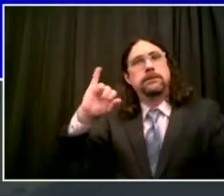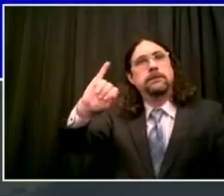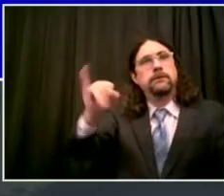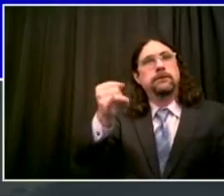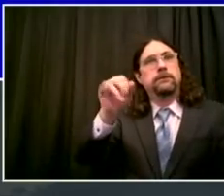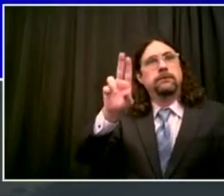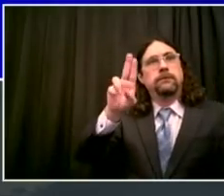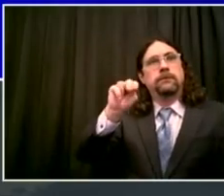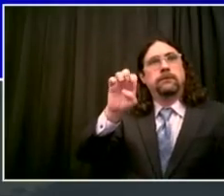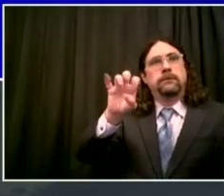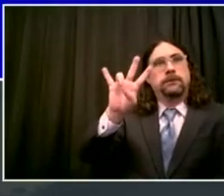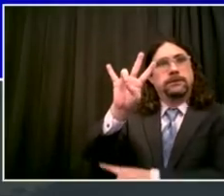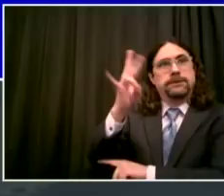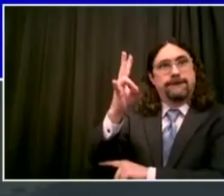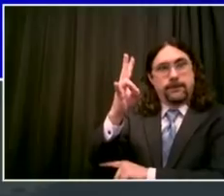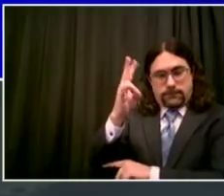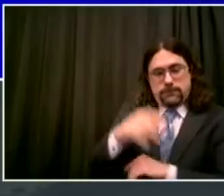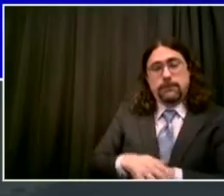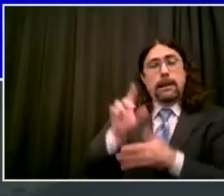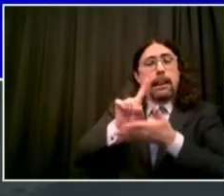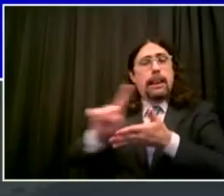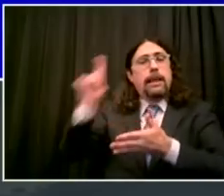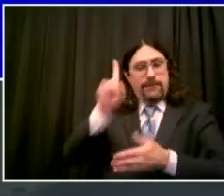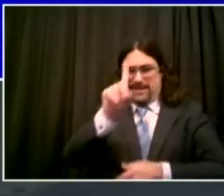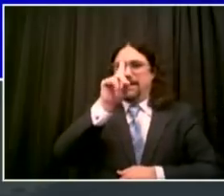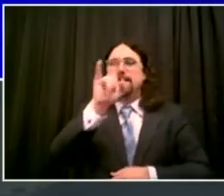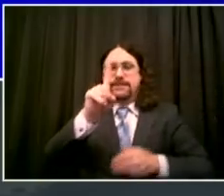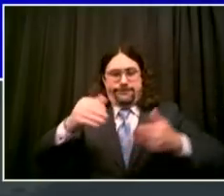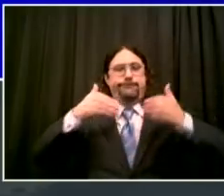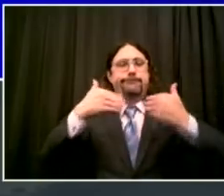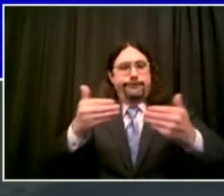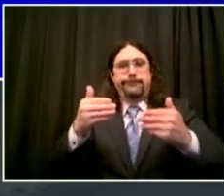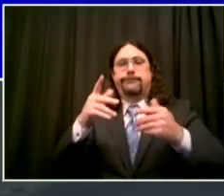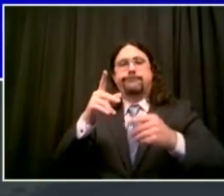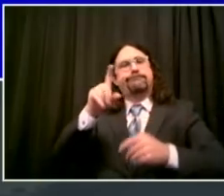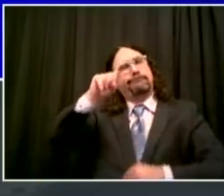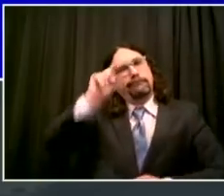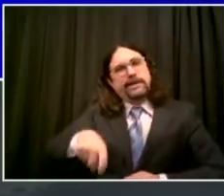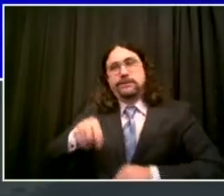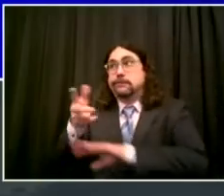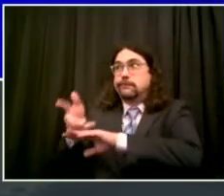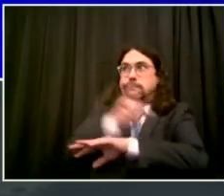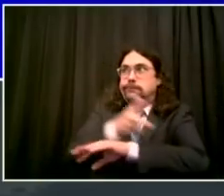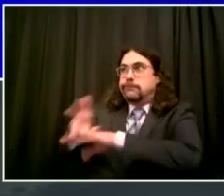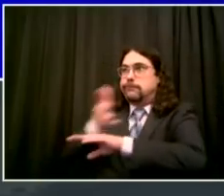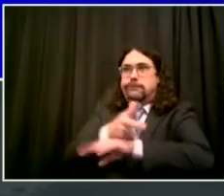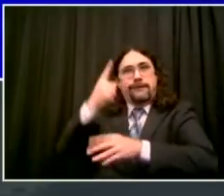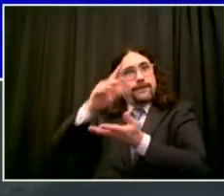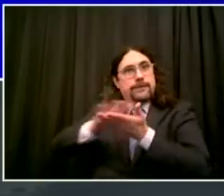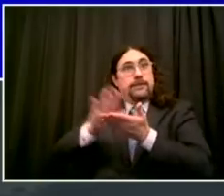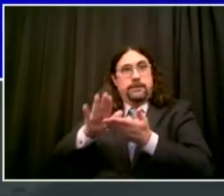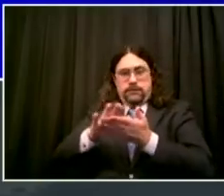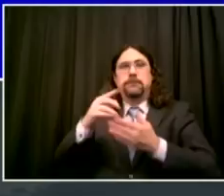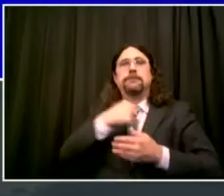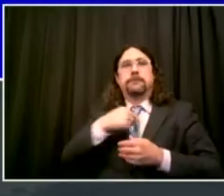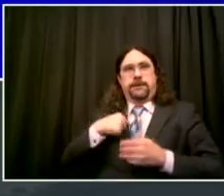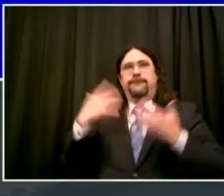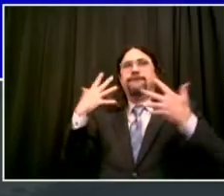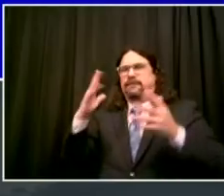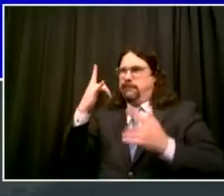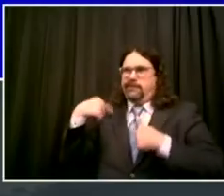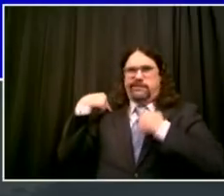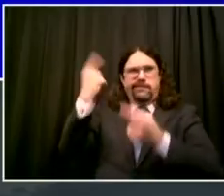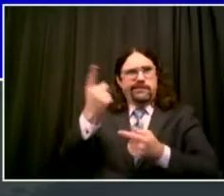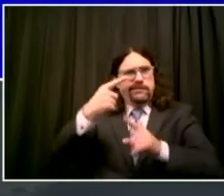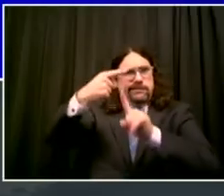city, catching up after weeks and weeks where we didn't have alternate side parking in effect. That was a